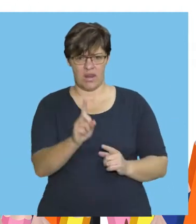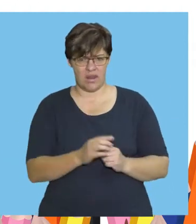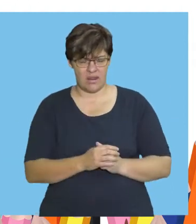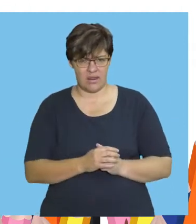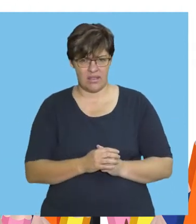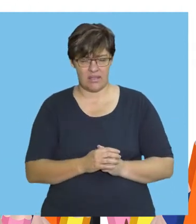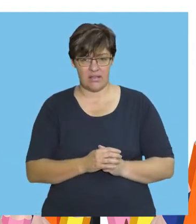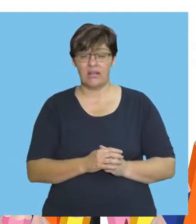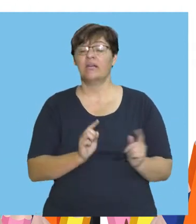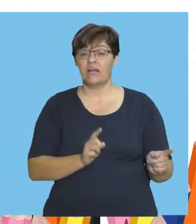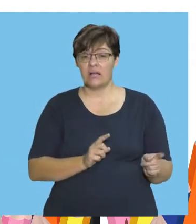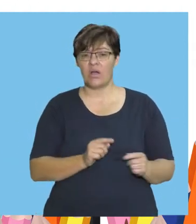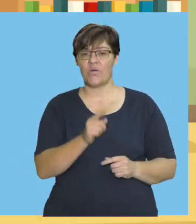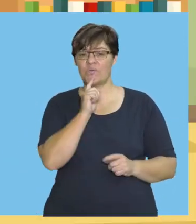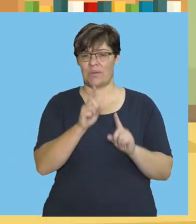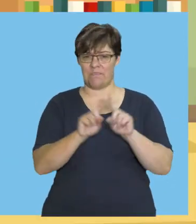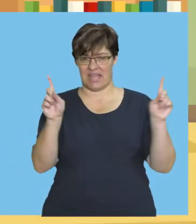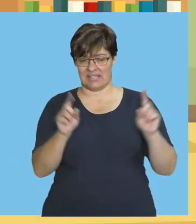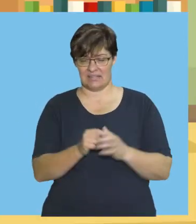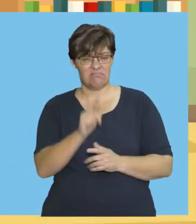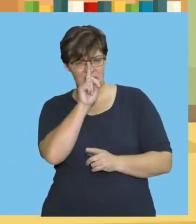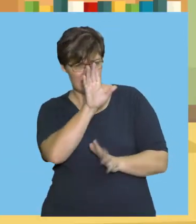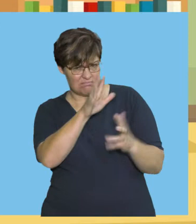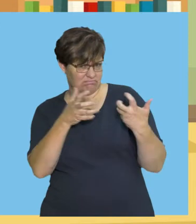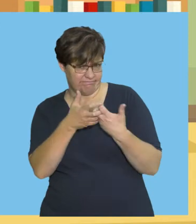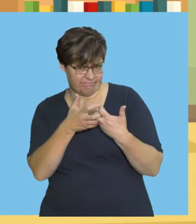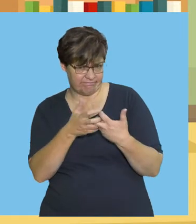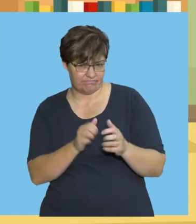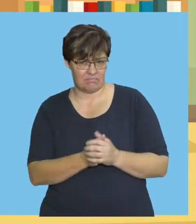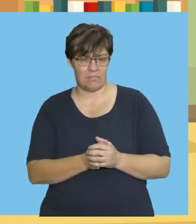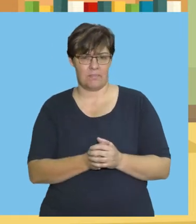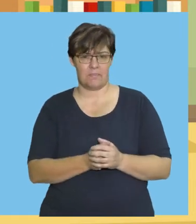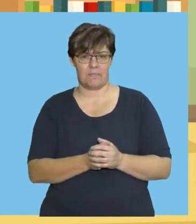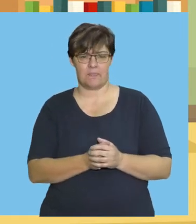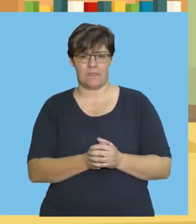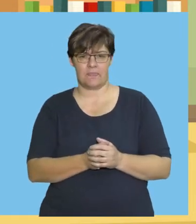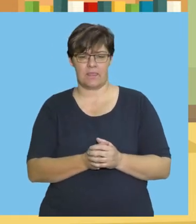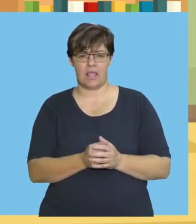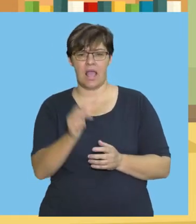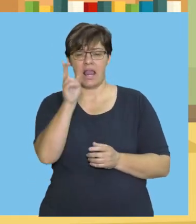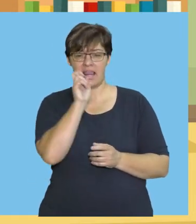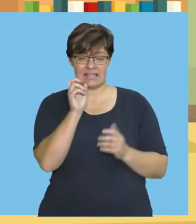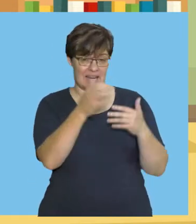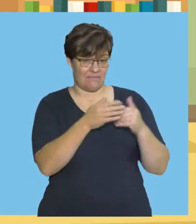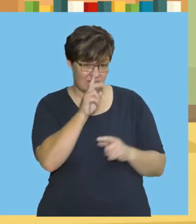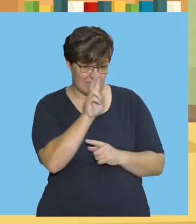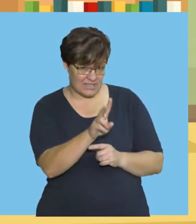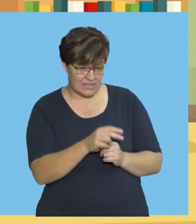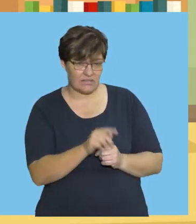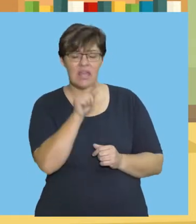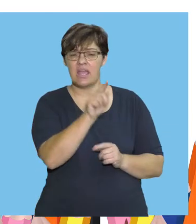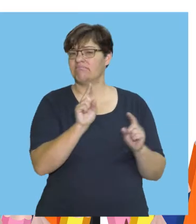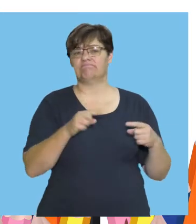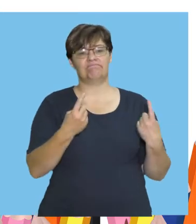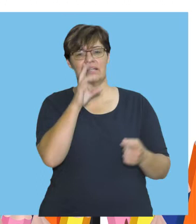sentences? Let's use the word but and see if that makes sense. Listen carefully.